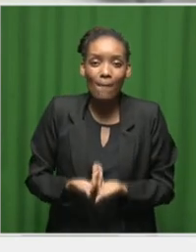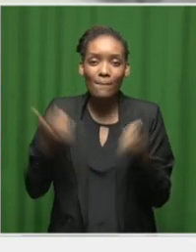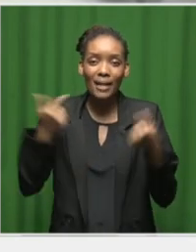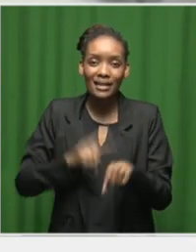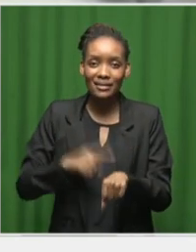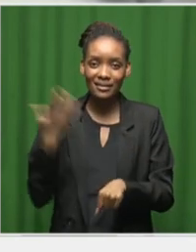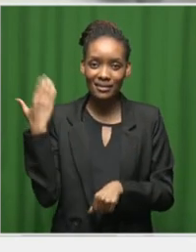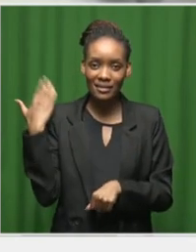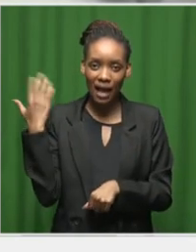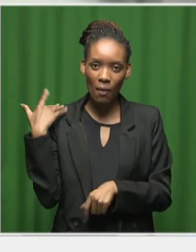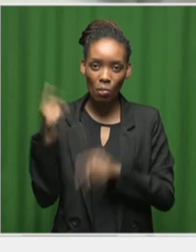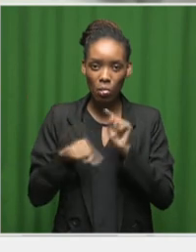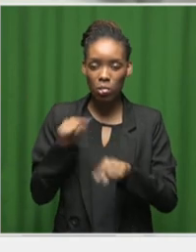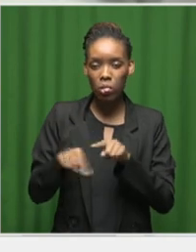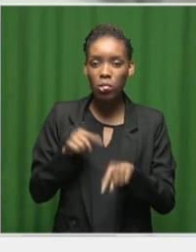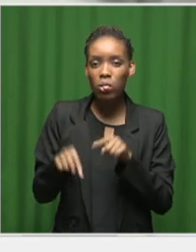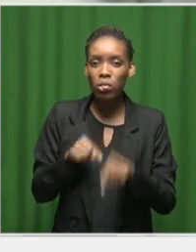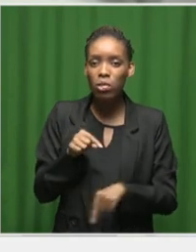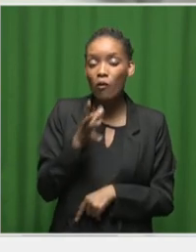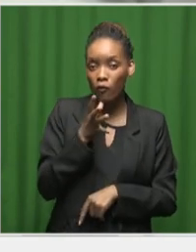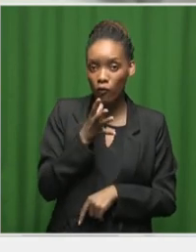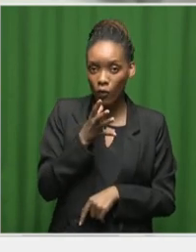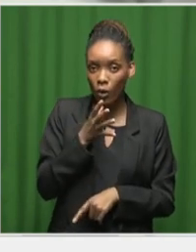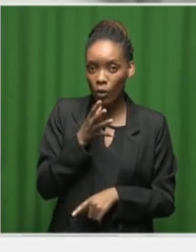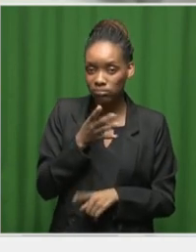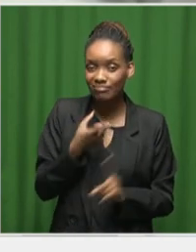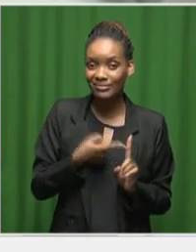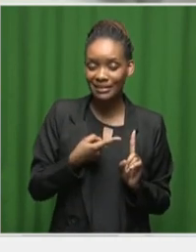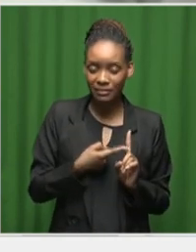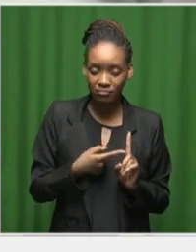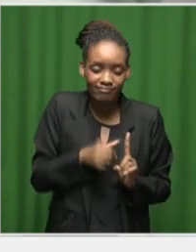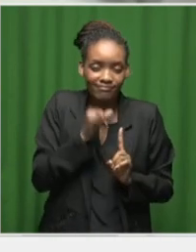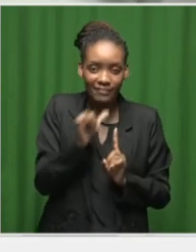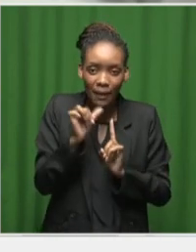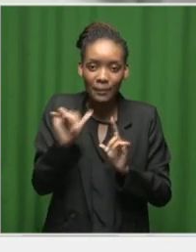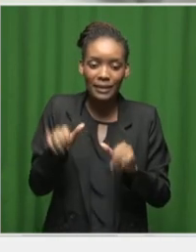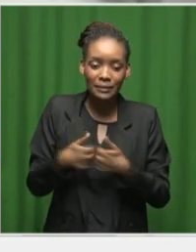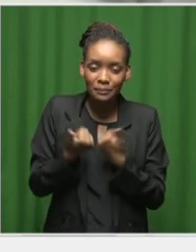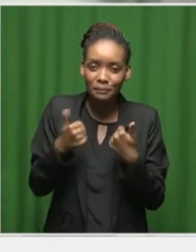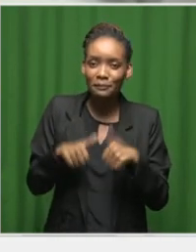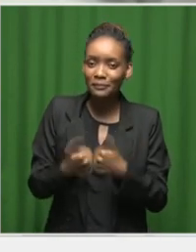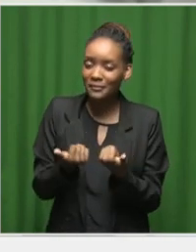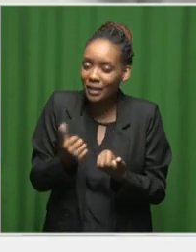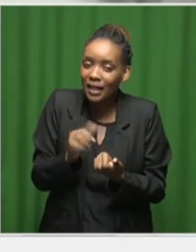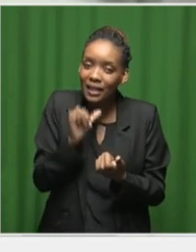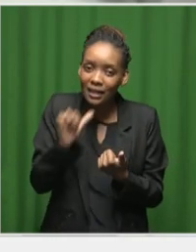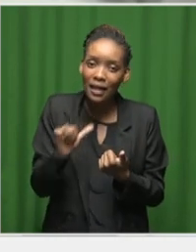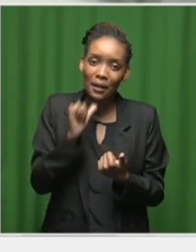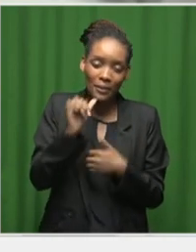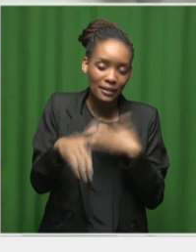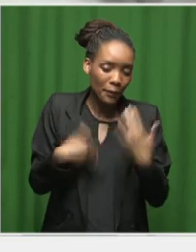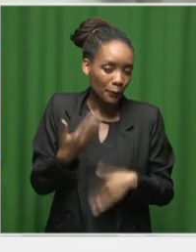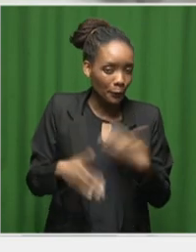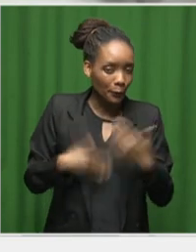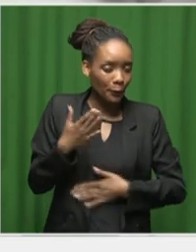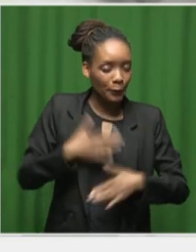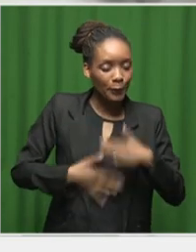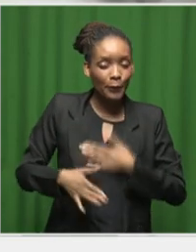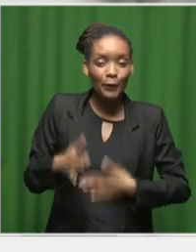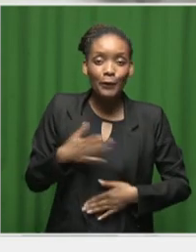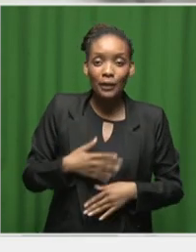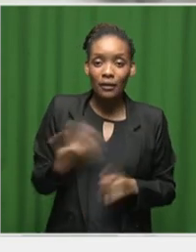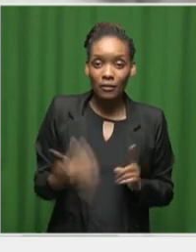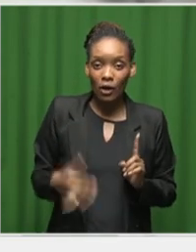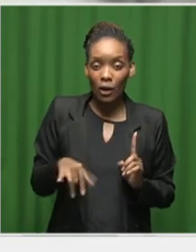of discrimination. So for him to overcome all those things, you know, it really says a lot. Yeah, wow. I mean, this is